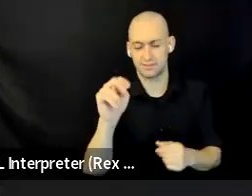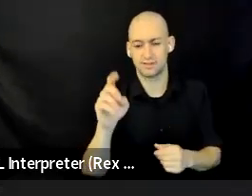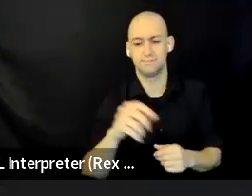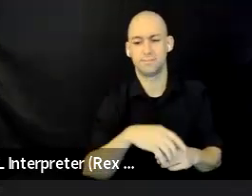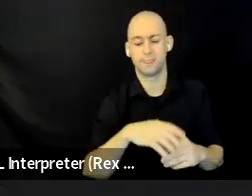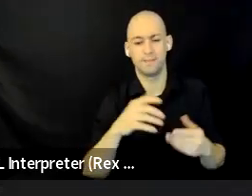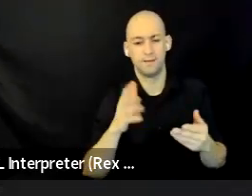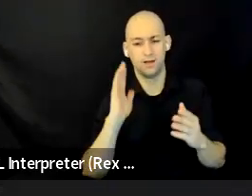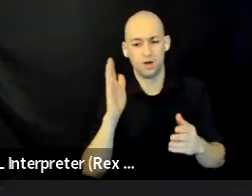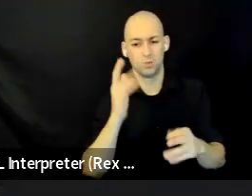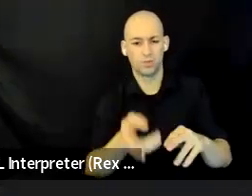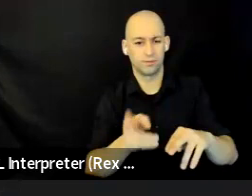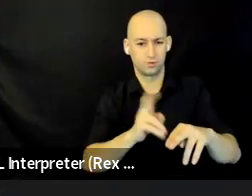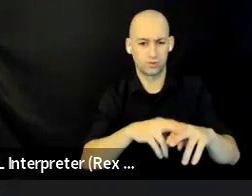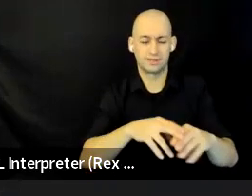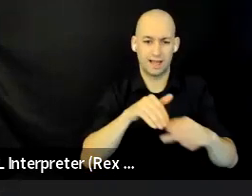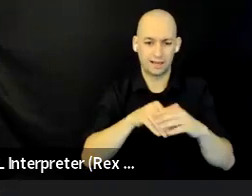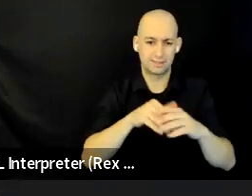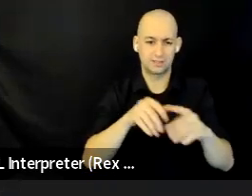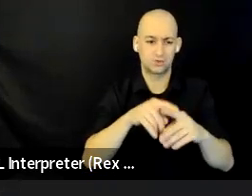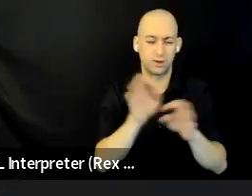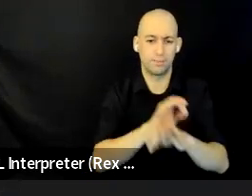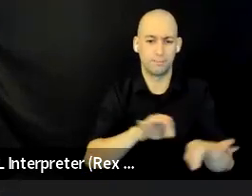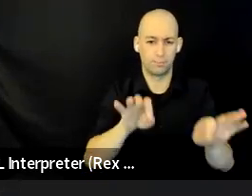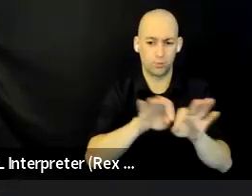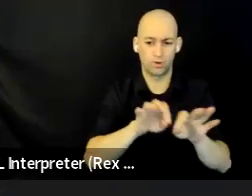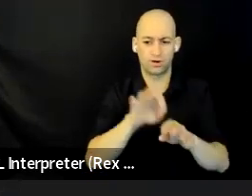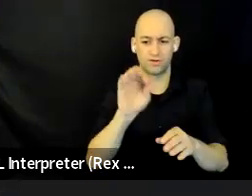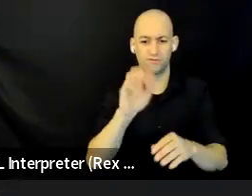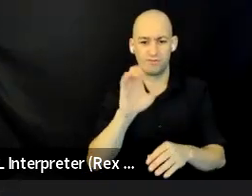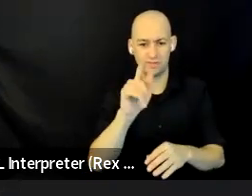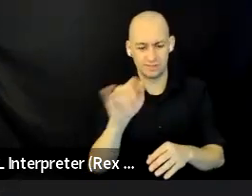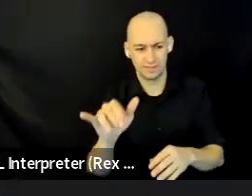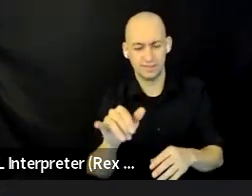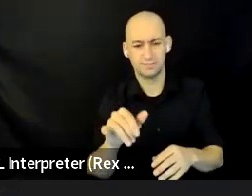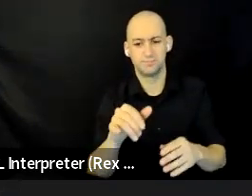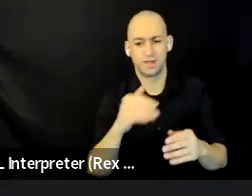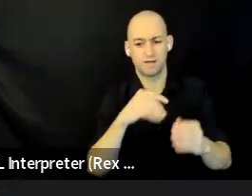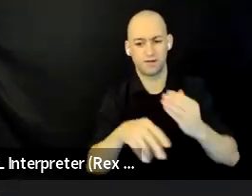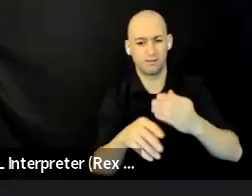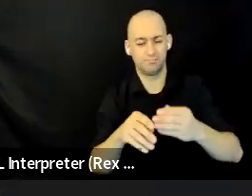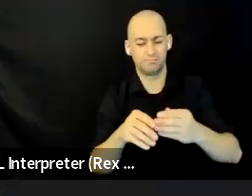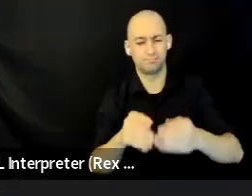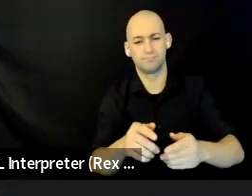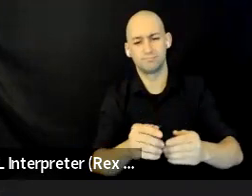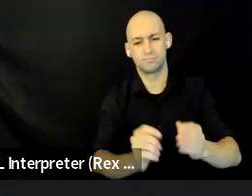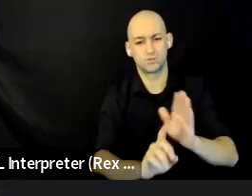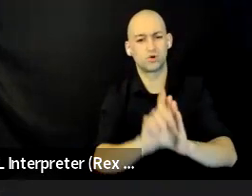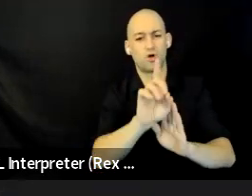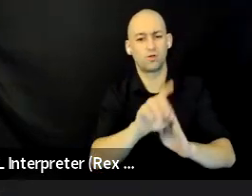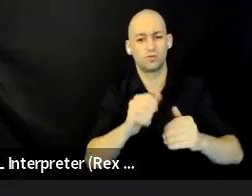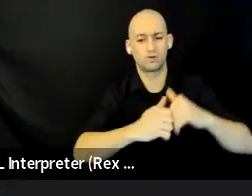critical facilities and enhance mobility by replacing 2 at-grade crossings with elevated structures over Whitewater River and Chino Canyon